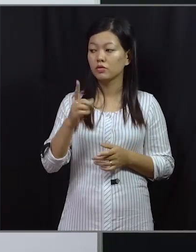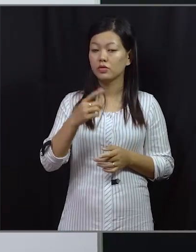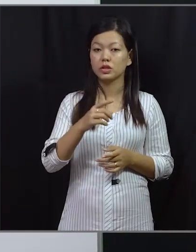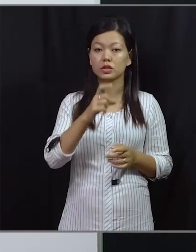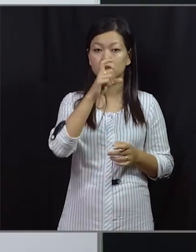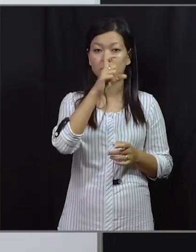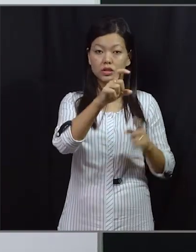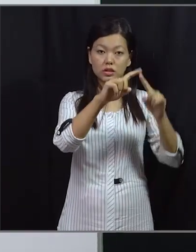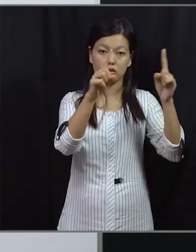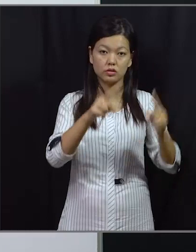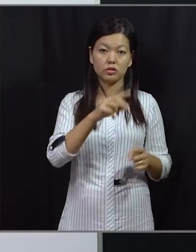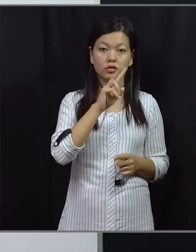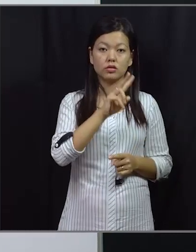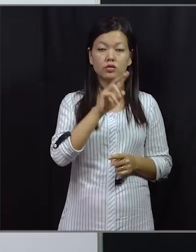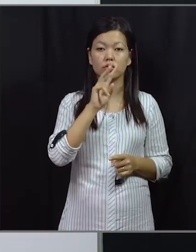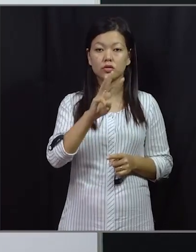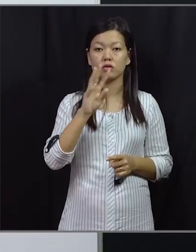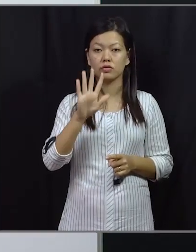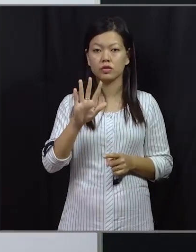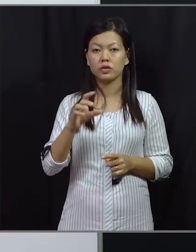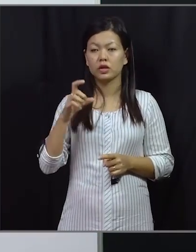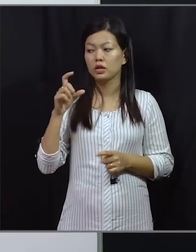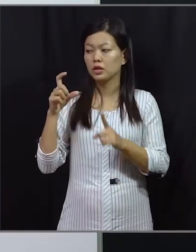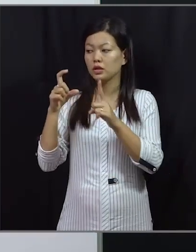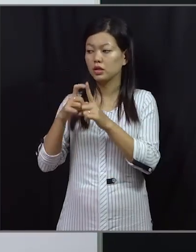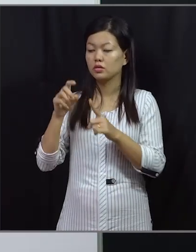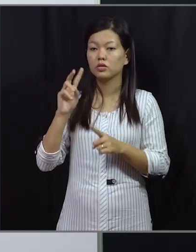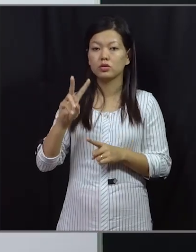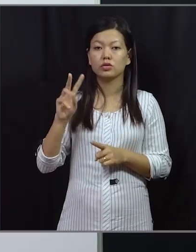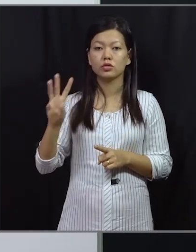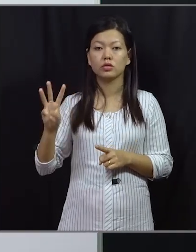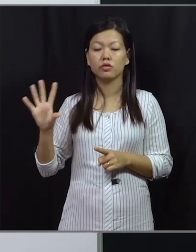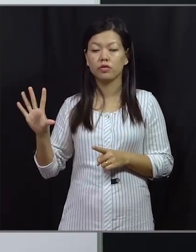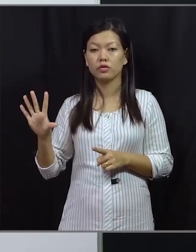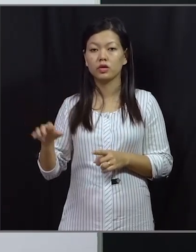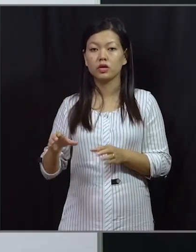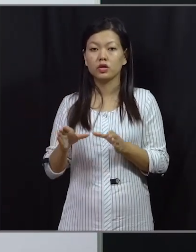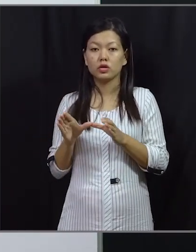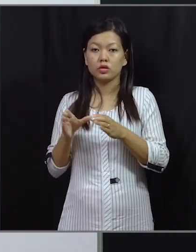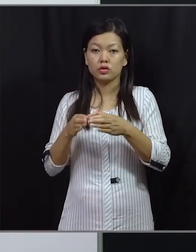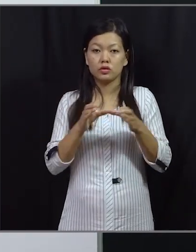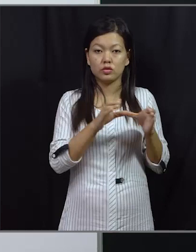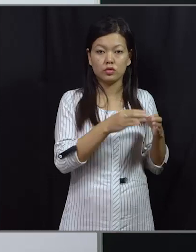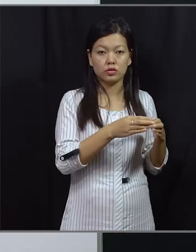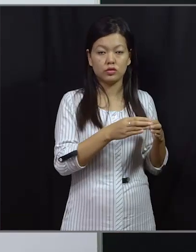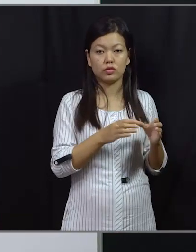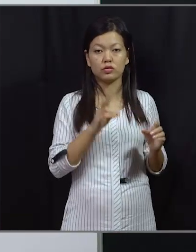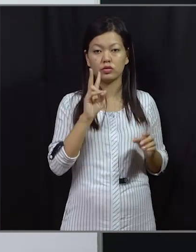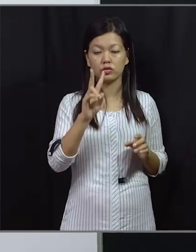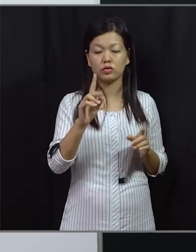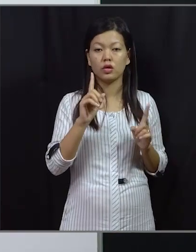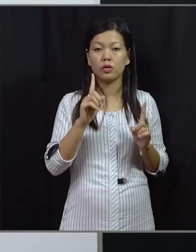same elements. Therefore, C is equal to D. Okay, two sets are said to be equal if they have exactly